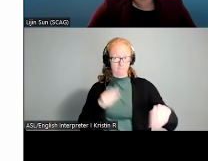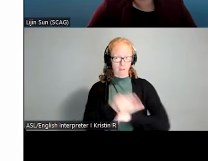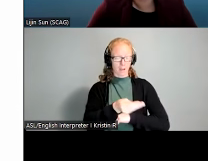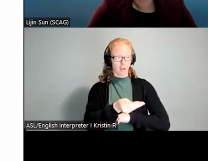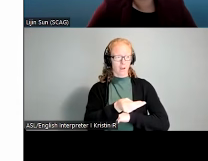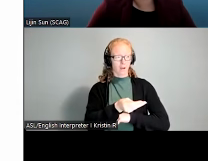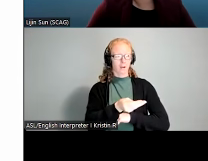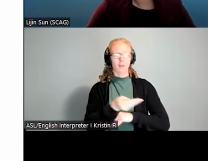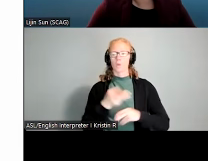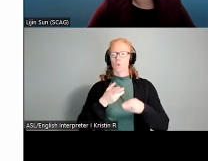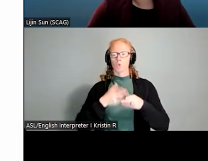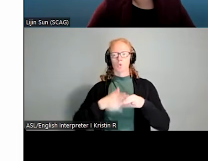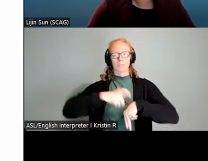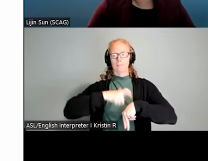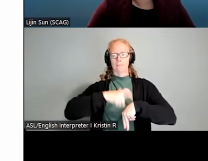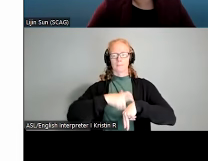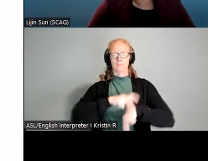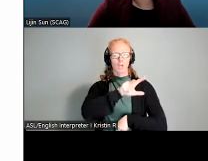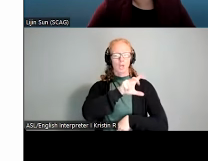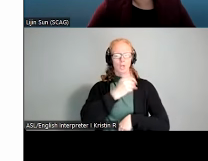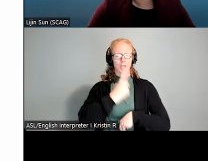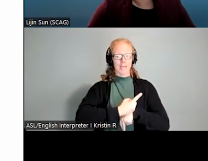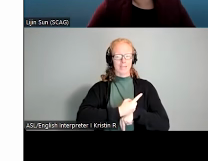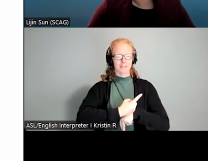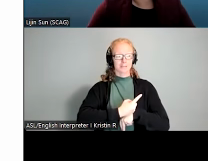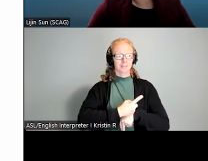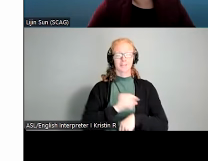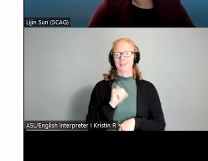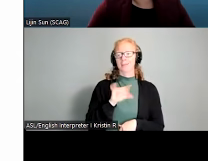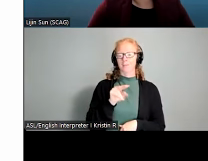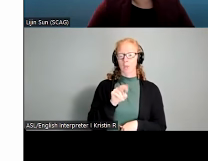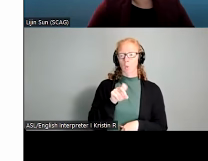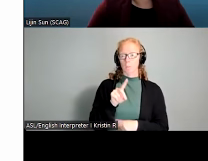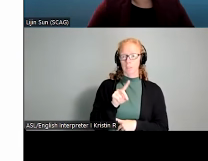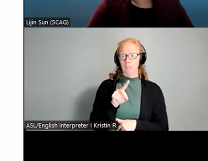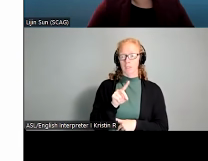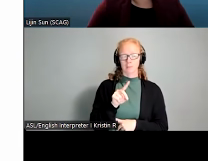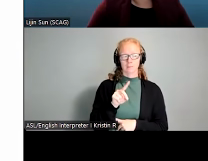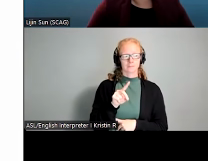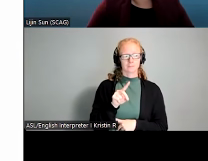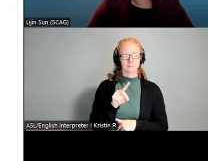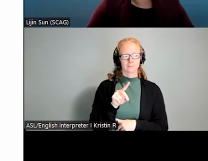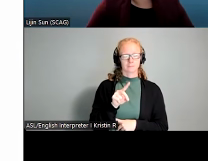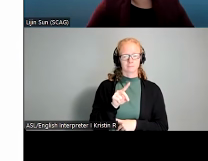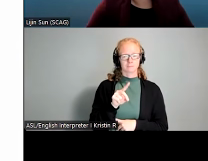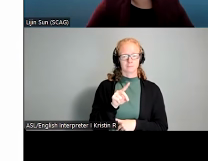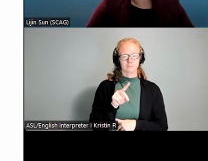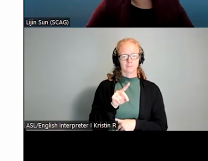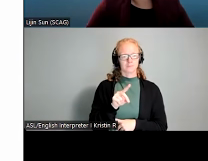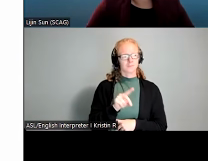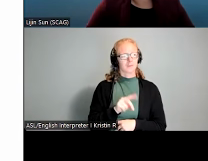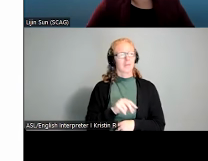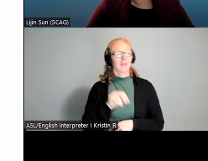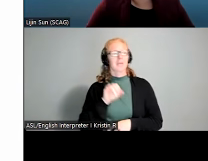very, very short. It's either 30 days if it's an NOD properly filed. If an NOE that has been properly